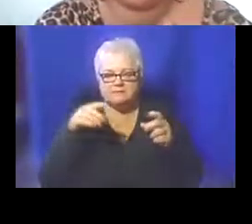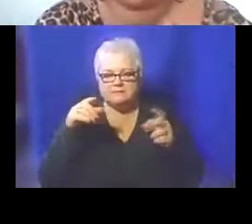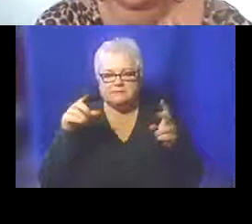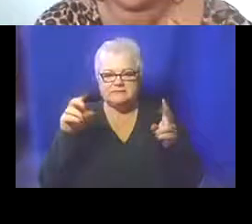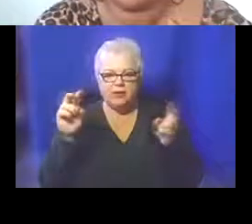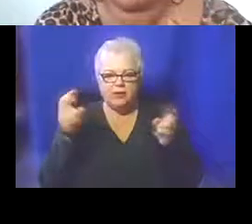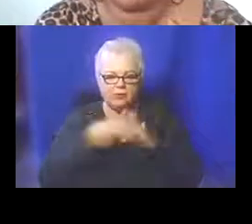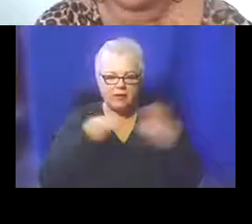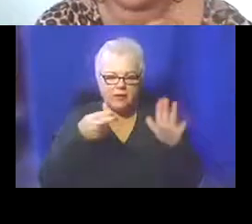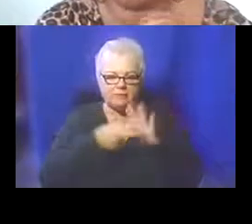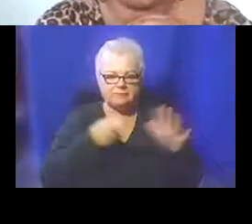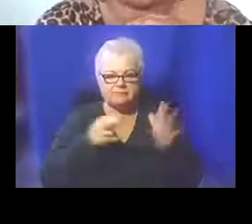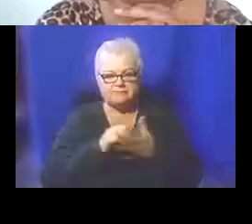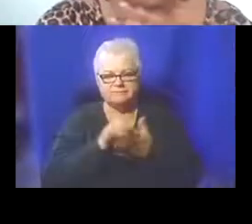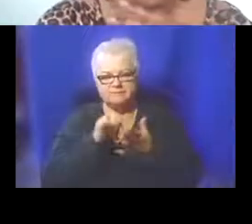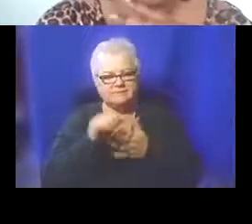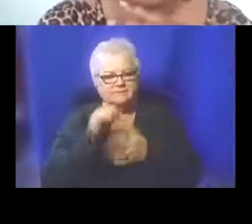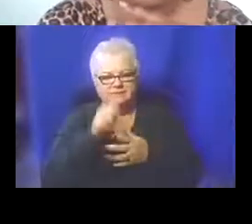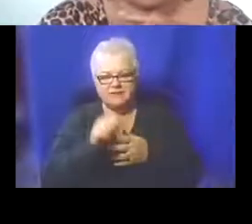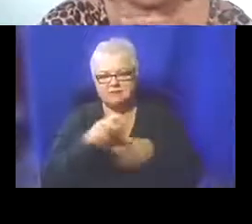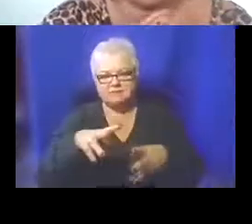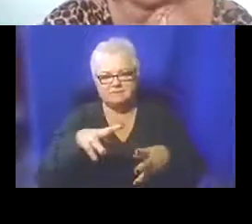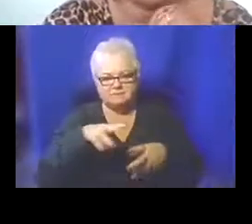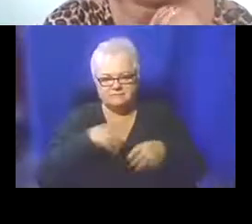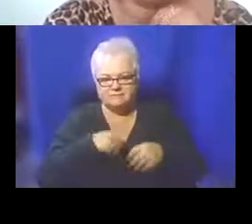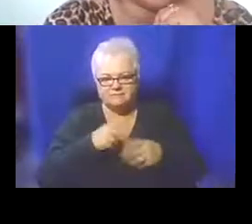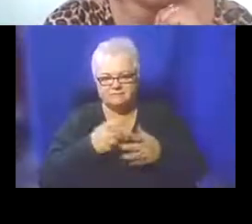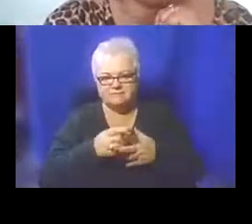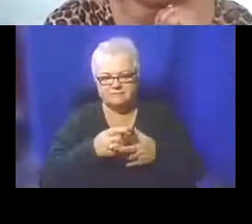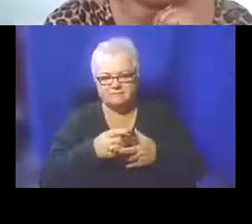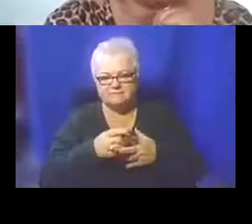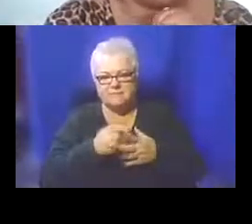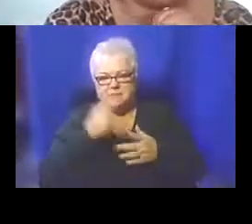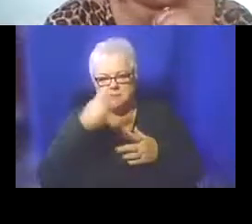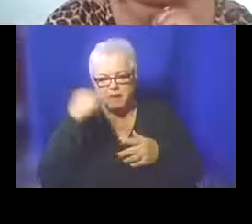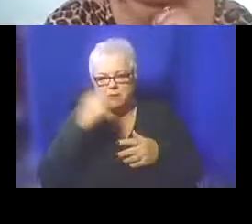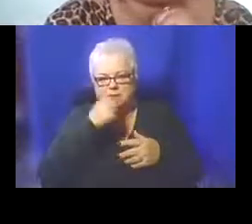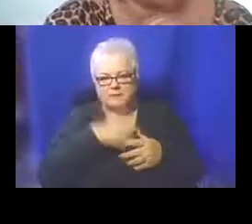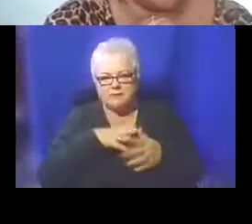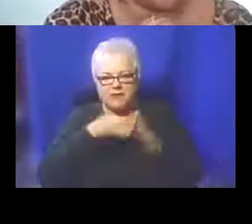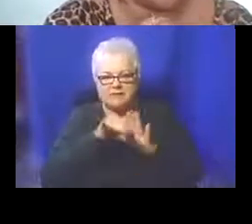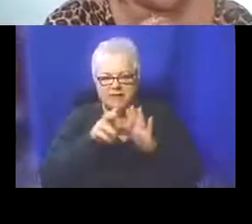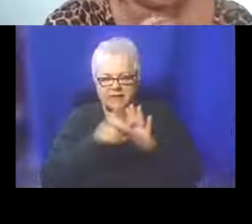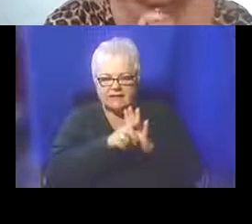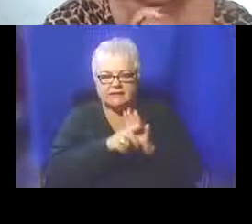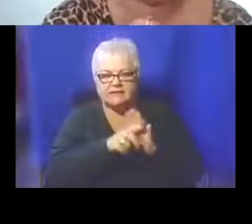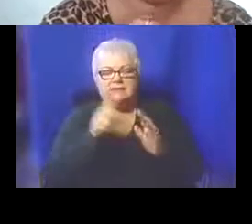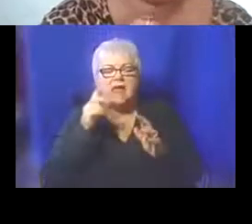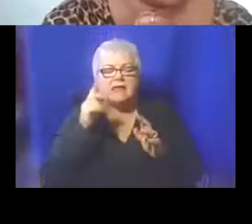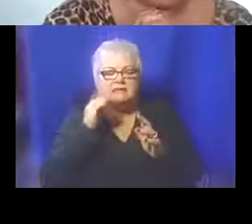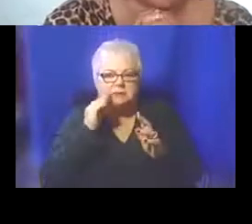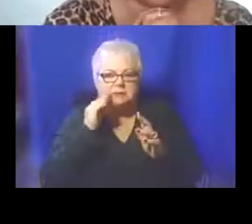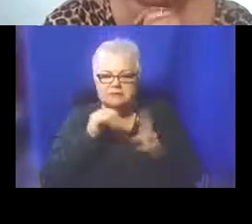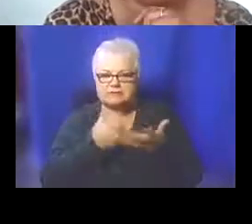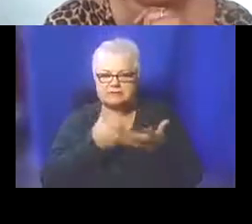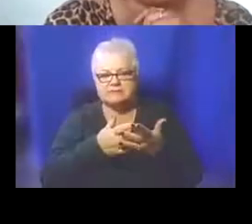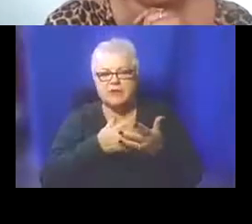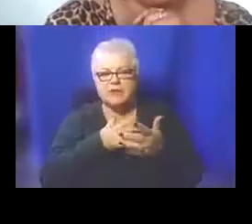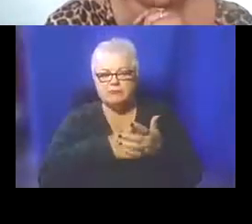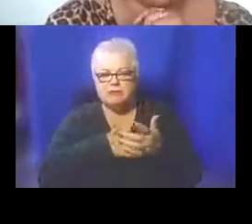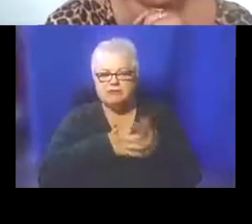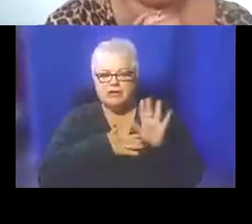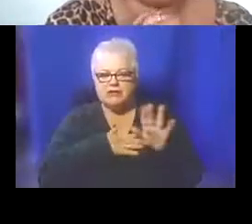positive, is reductive and does not embrace the complexity of Black women's identities and experiences. Appreciate that